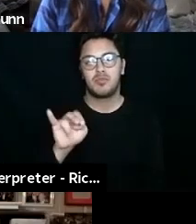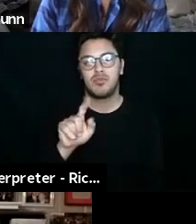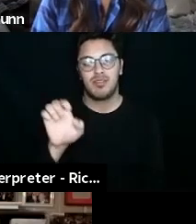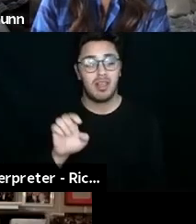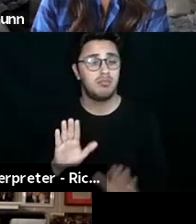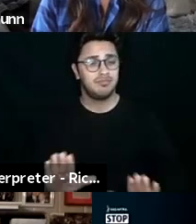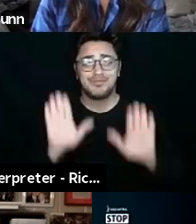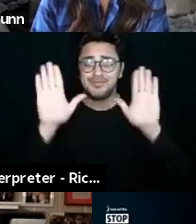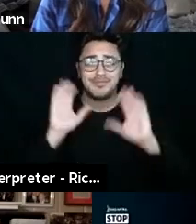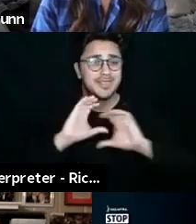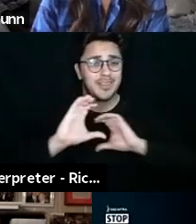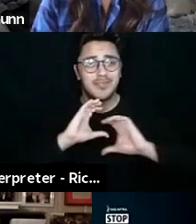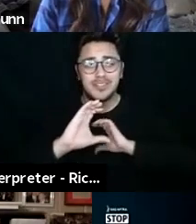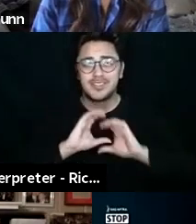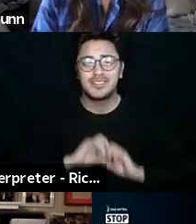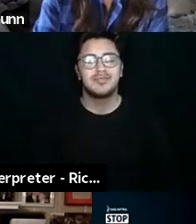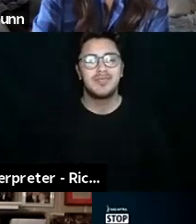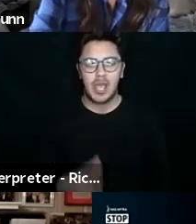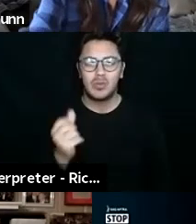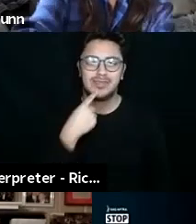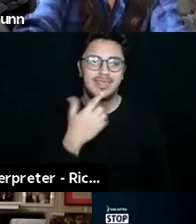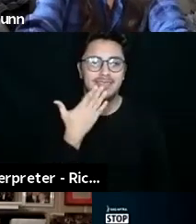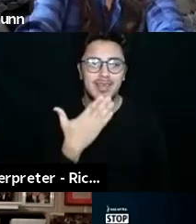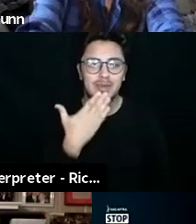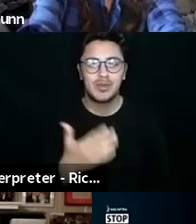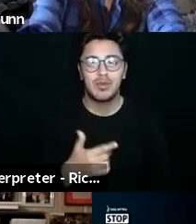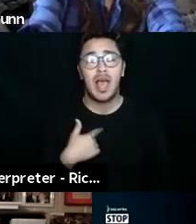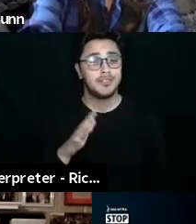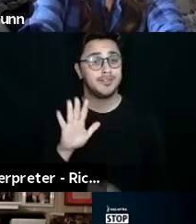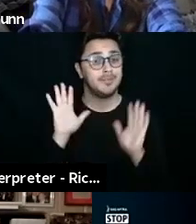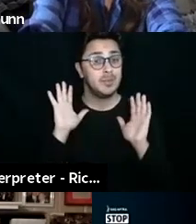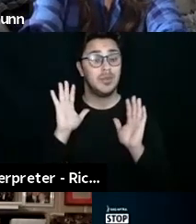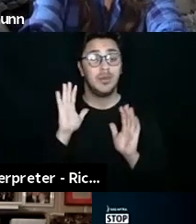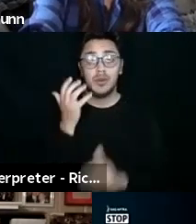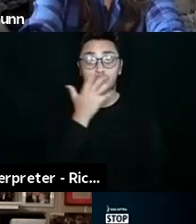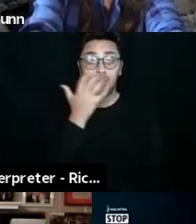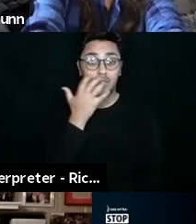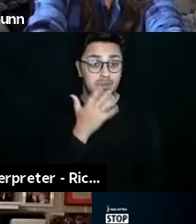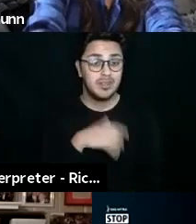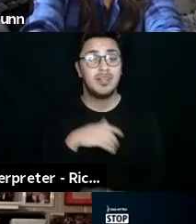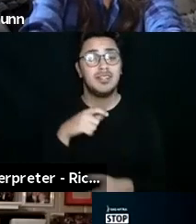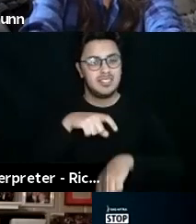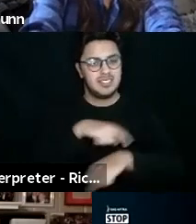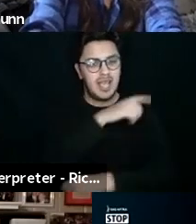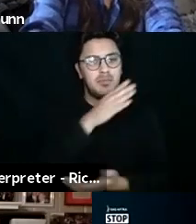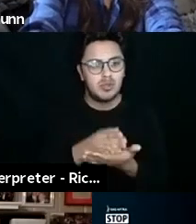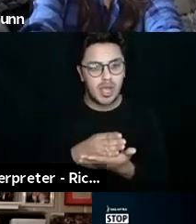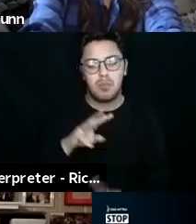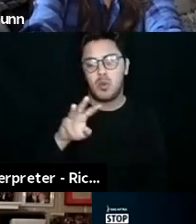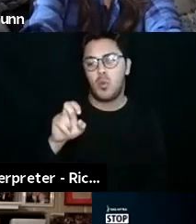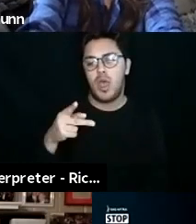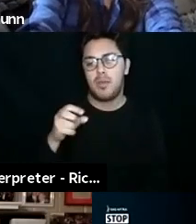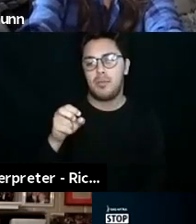fabulous conversation. I want to say thank you. I was taken by, it's time to stop weaponizing fear. And I think that's